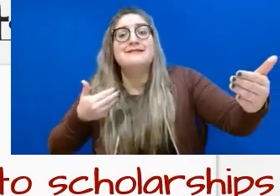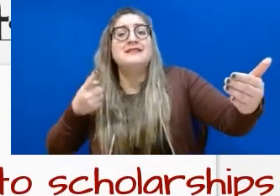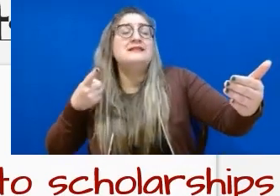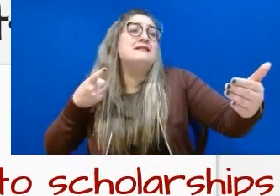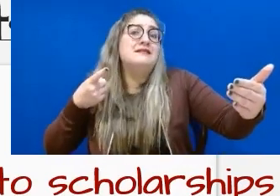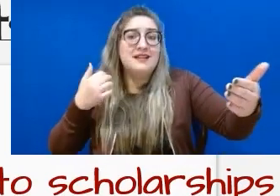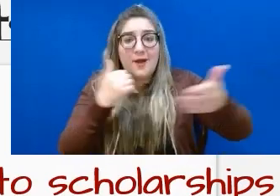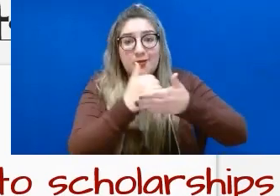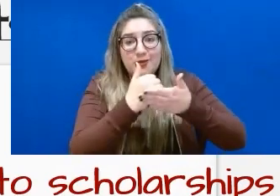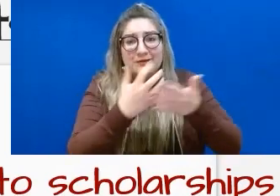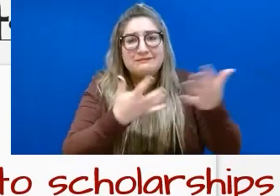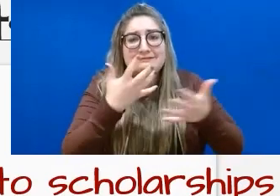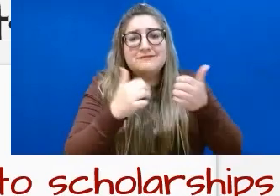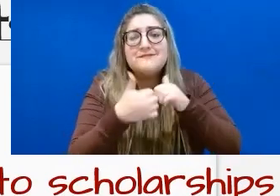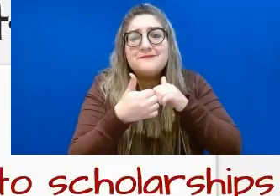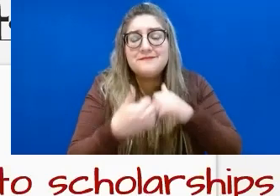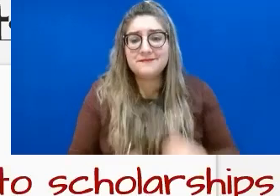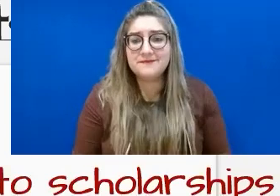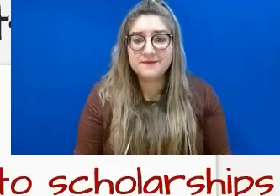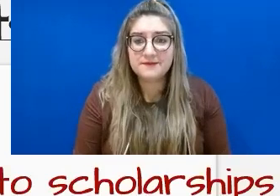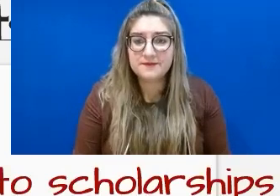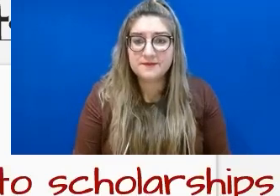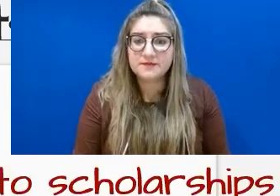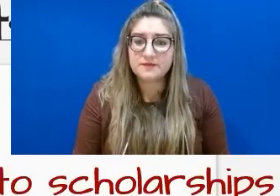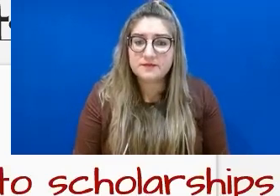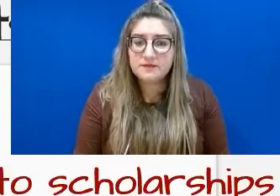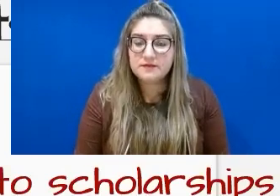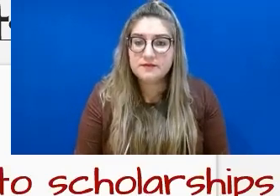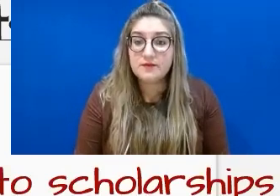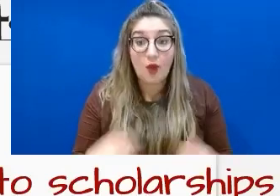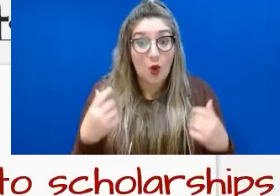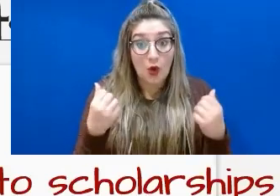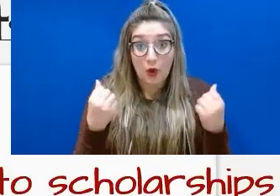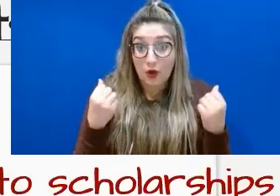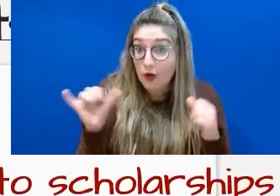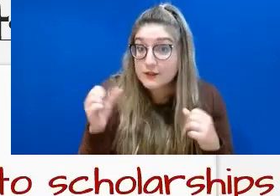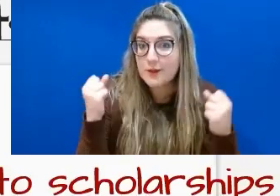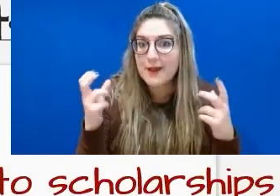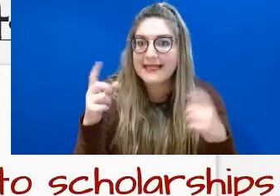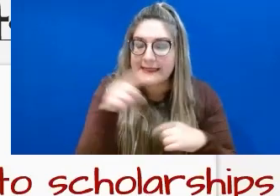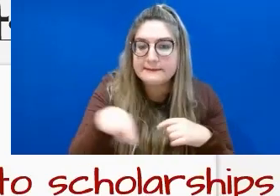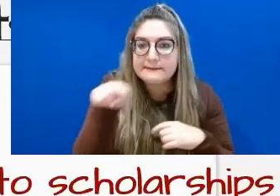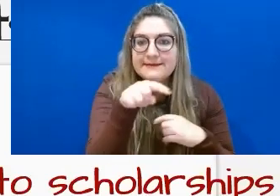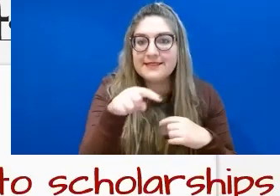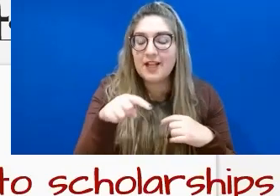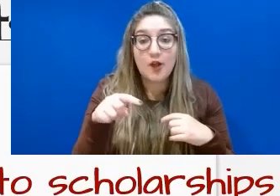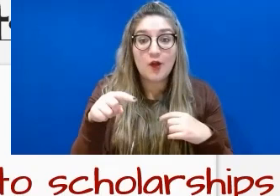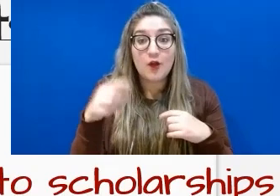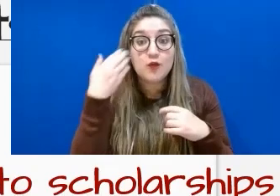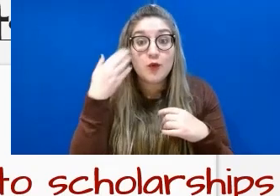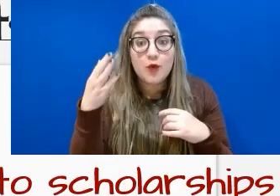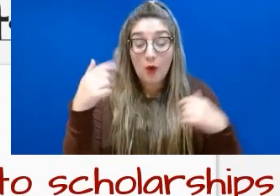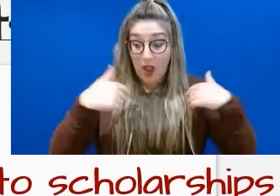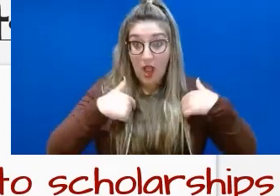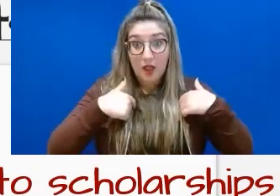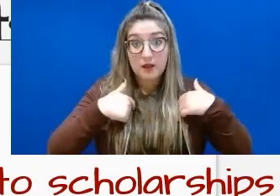so also a lot of them, they do not know that they qualify for financial aid. They do not know